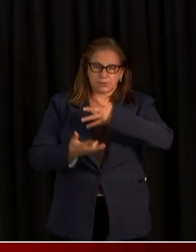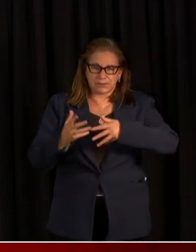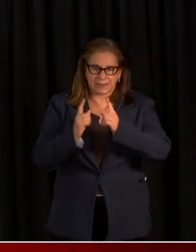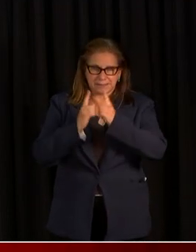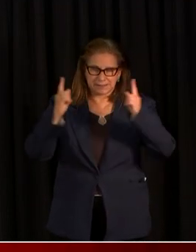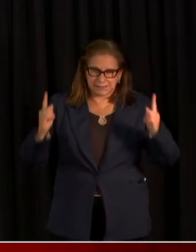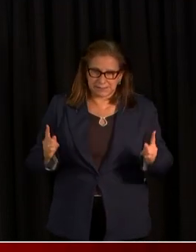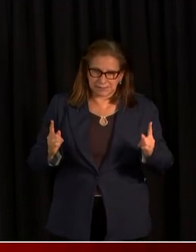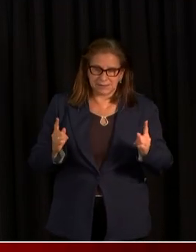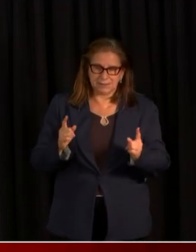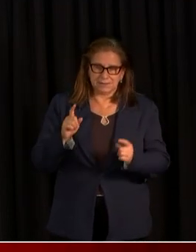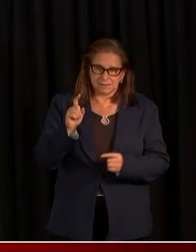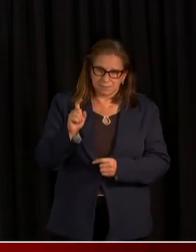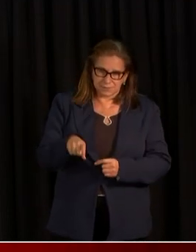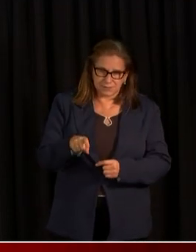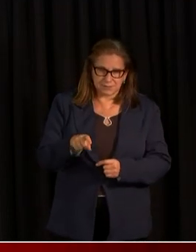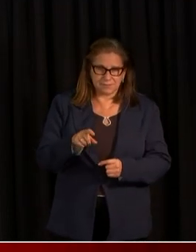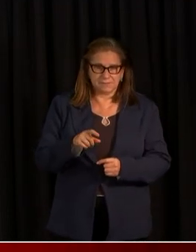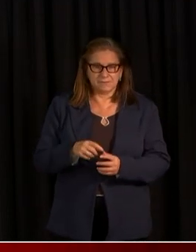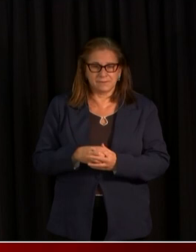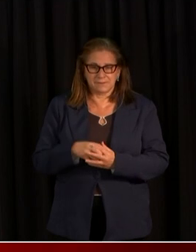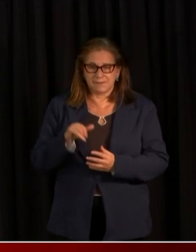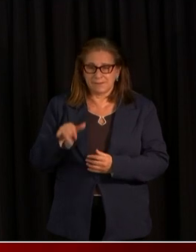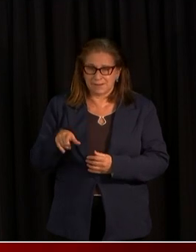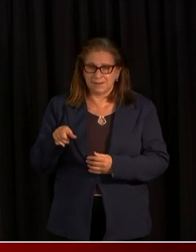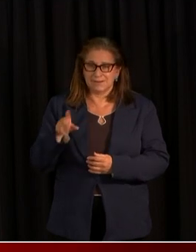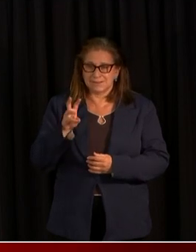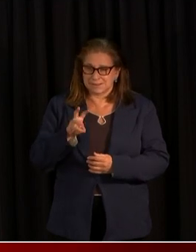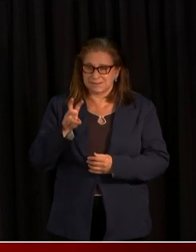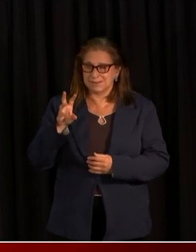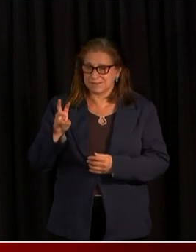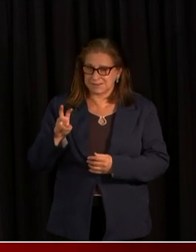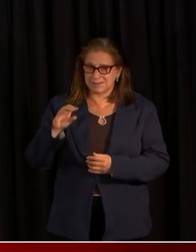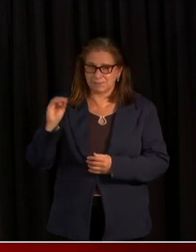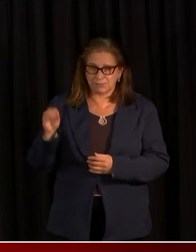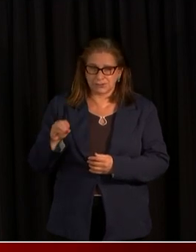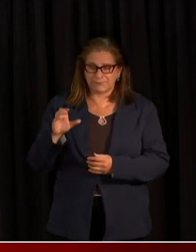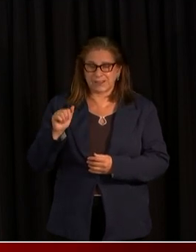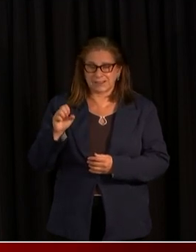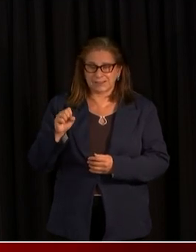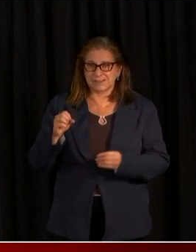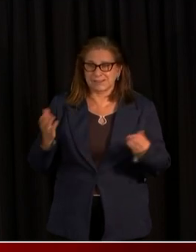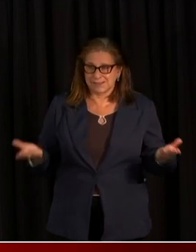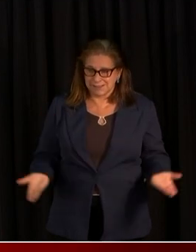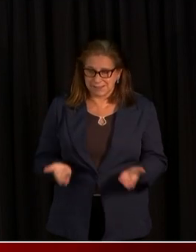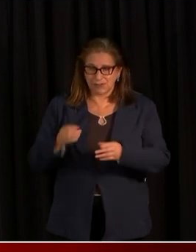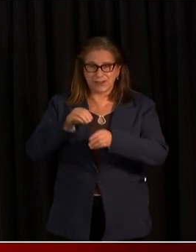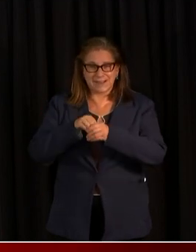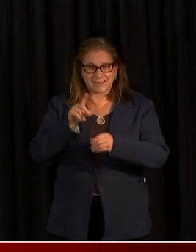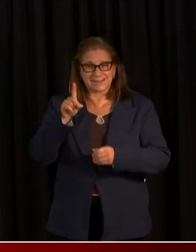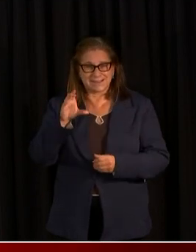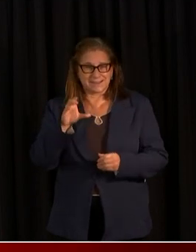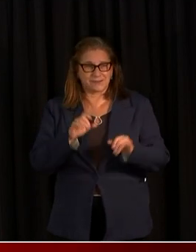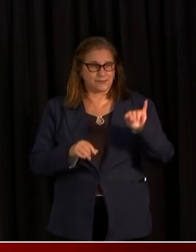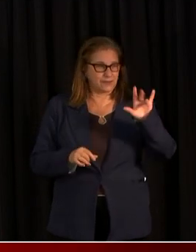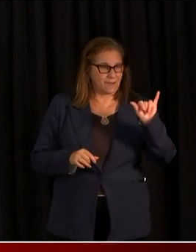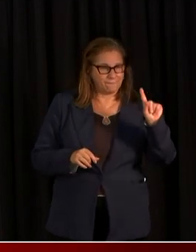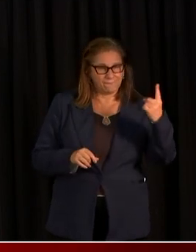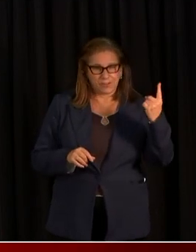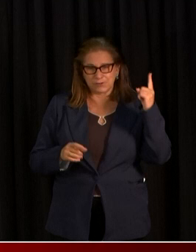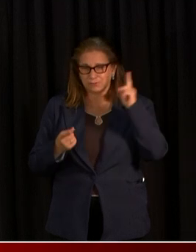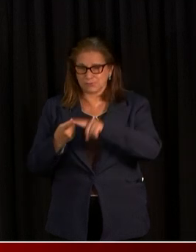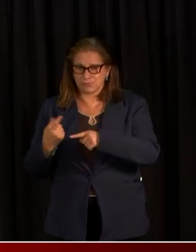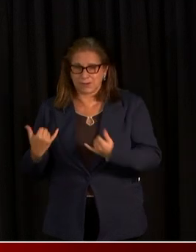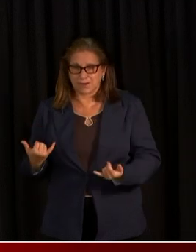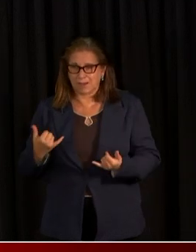So 66% of cases in the district since between July 1 and July 20 happened in individuals under